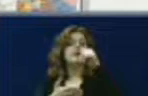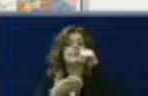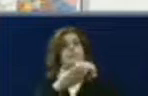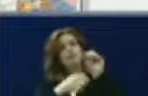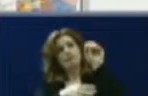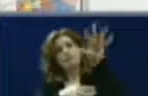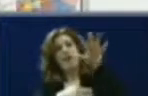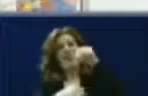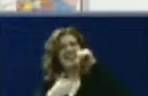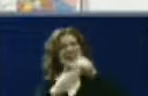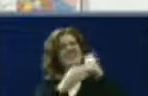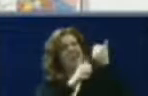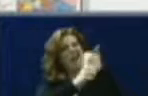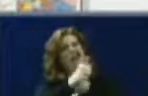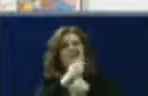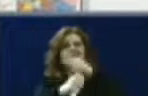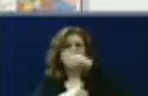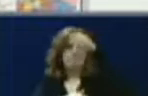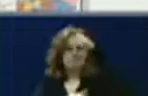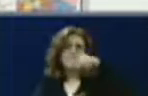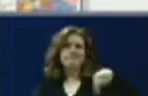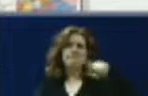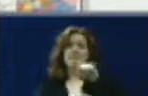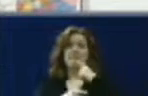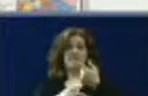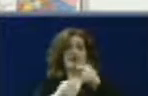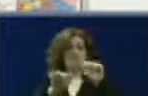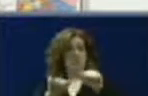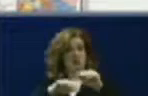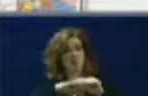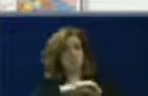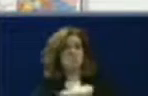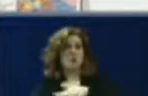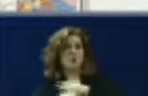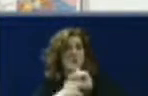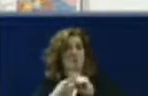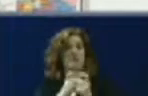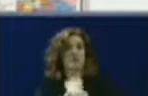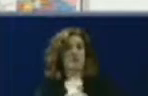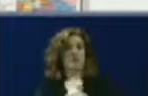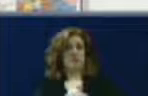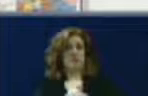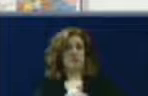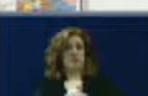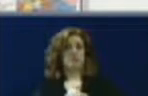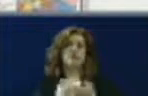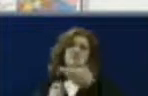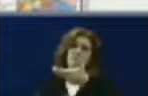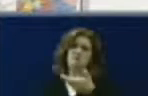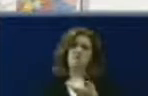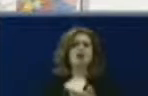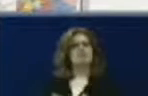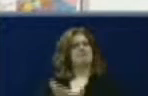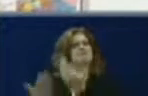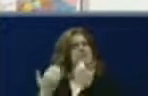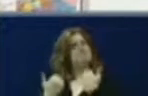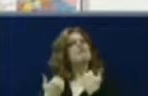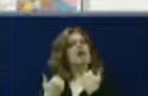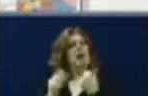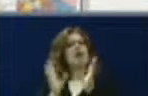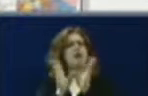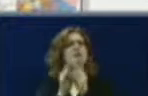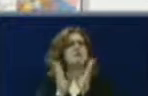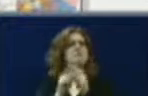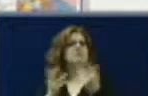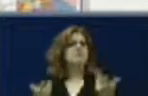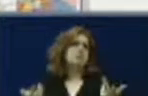every single parent that was potentially impacted by this change, inviting them to come to a meeting